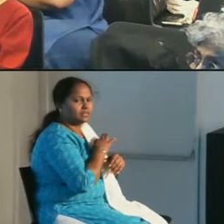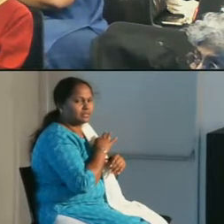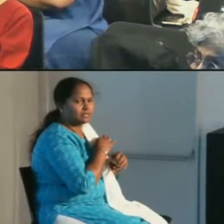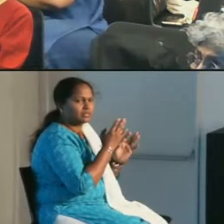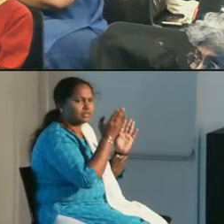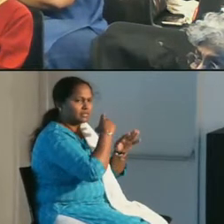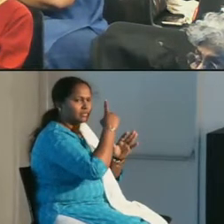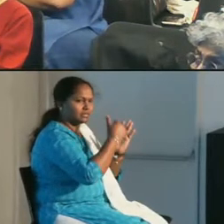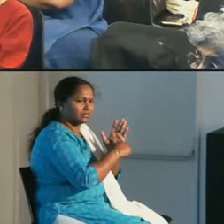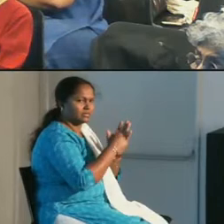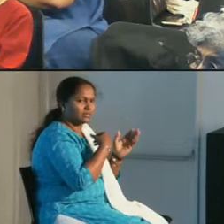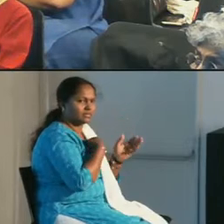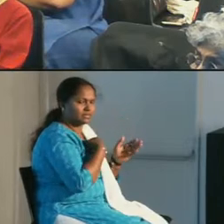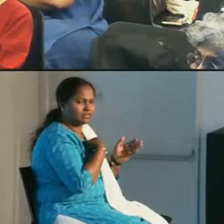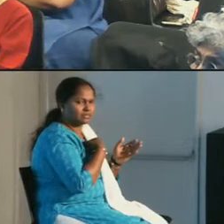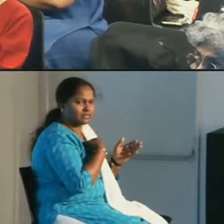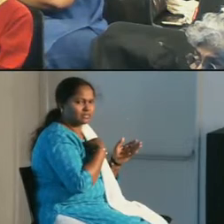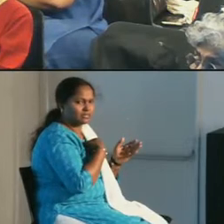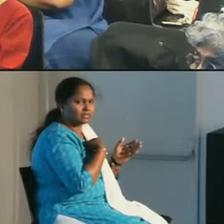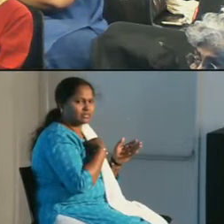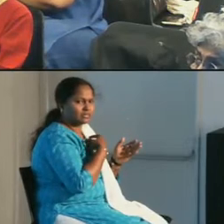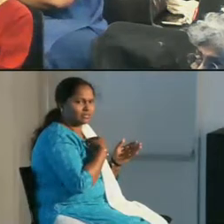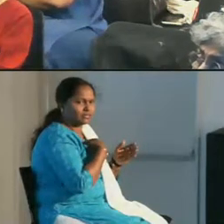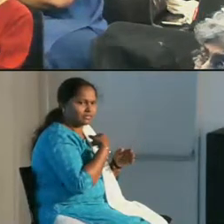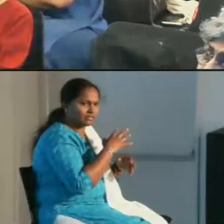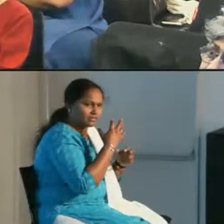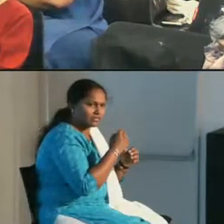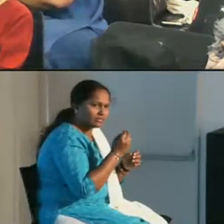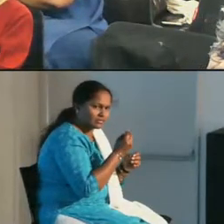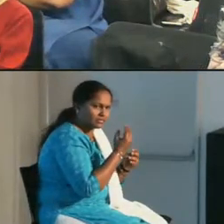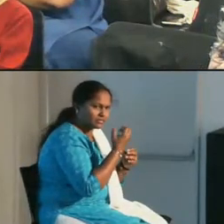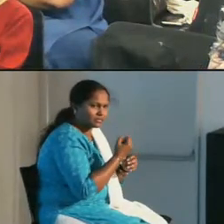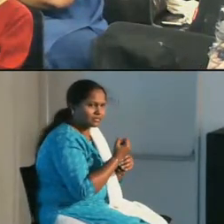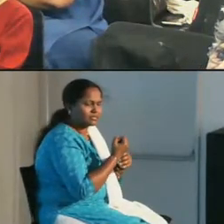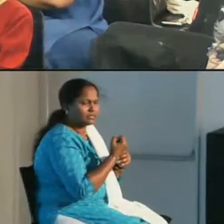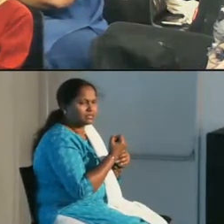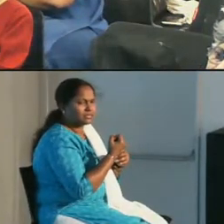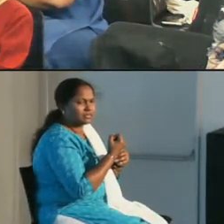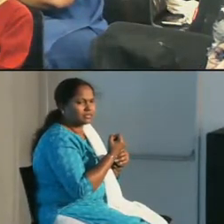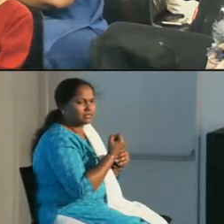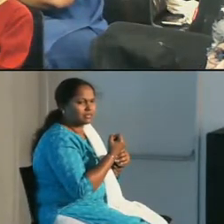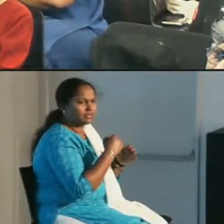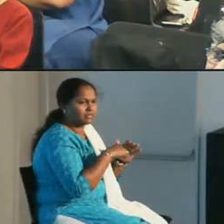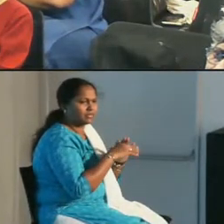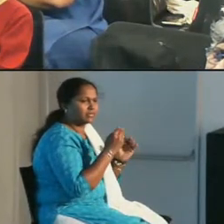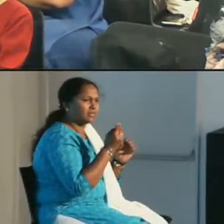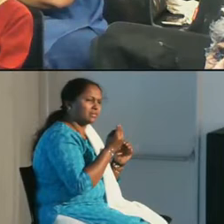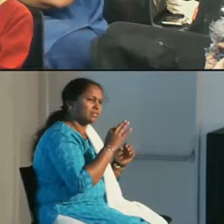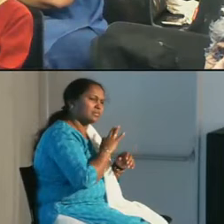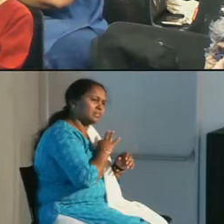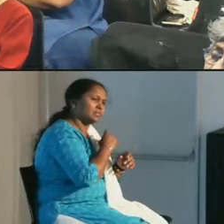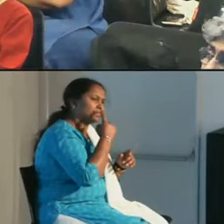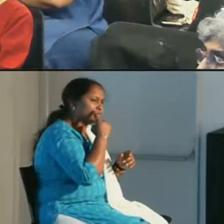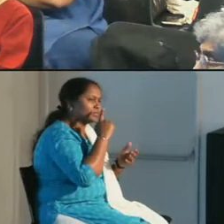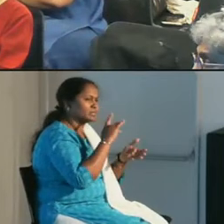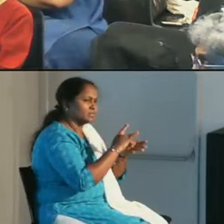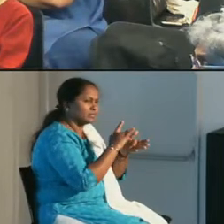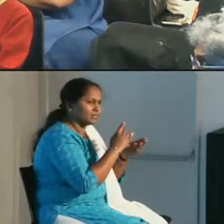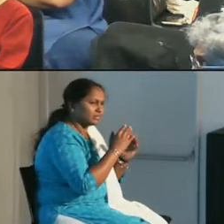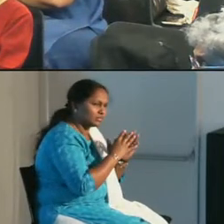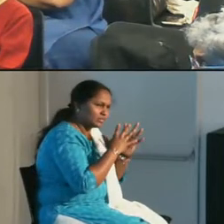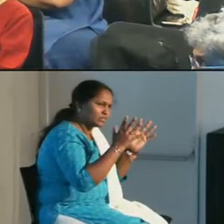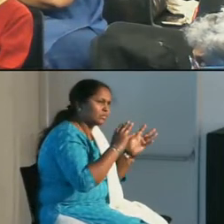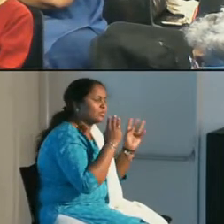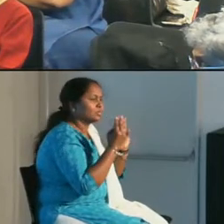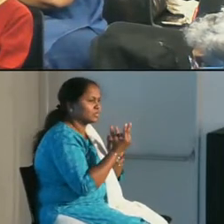last month when I was there for the 7th time, it like occupied like most of the